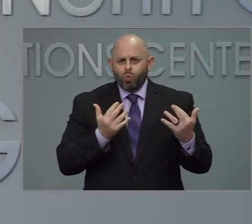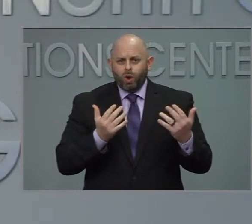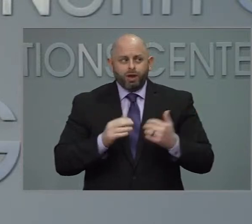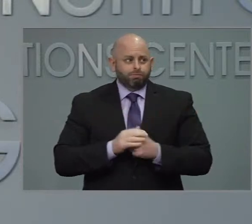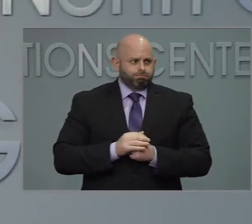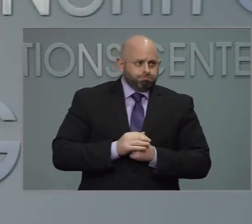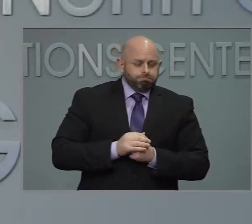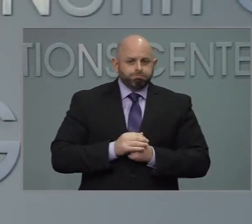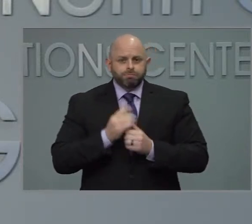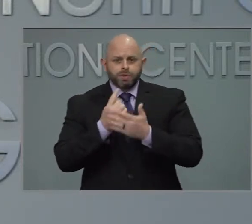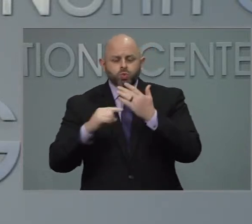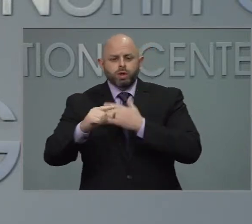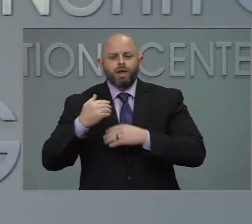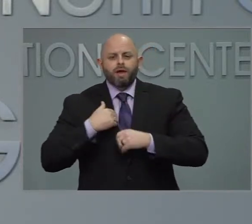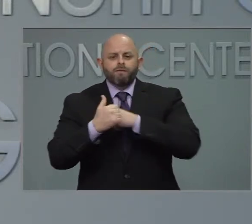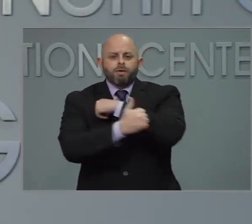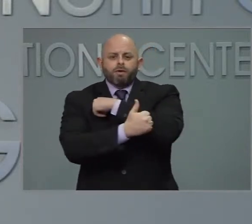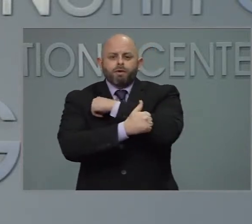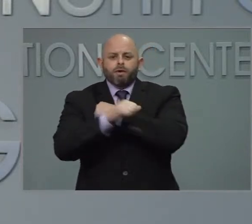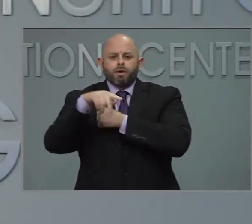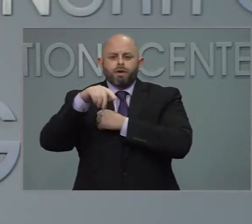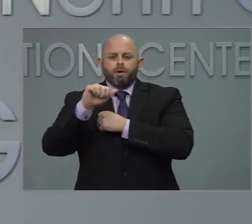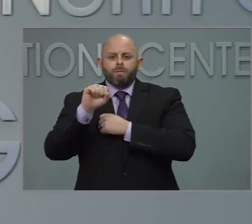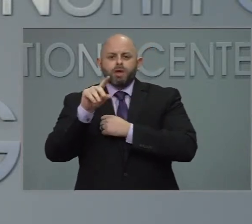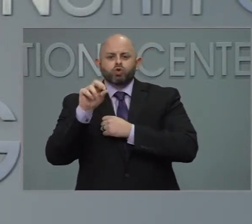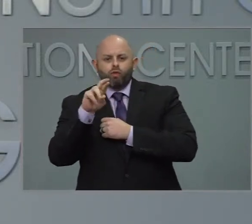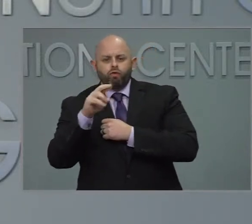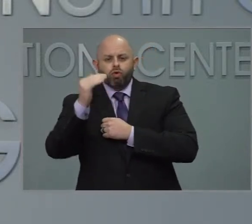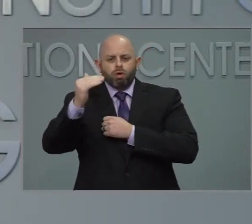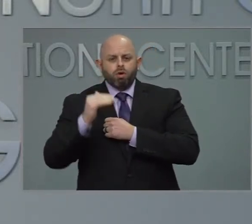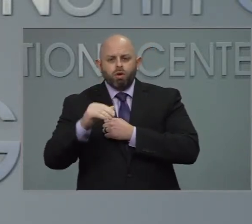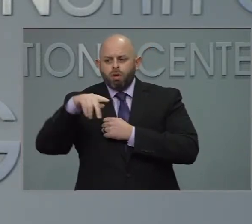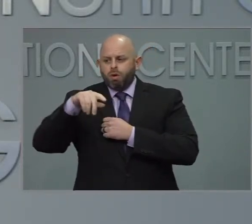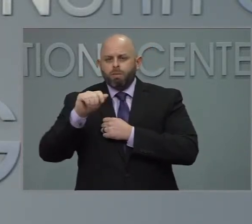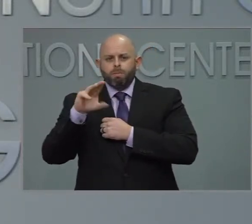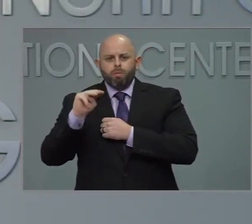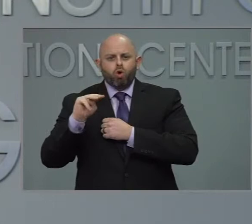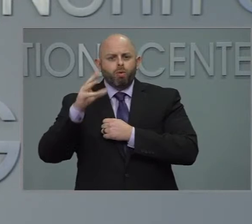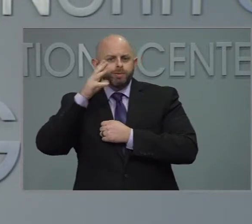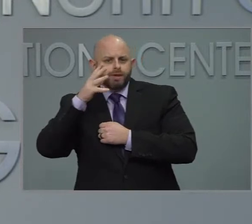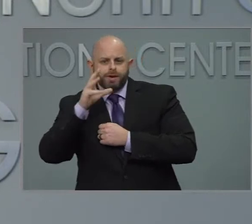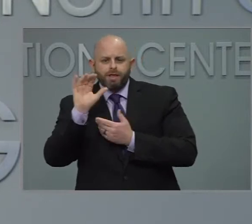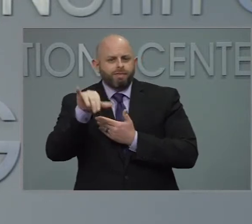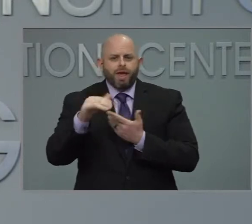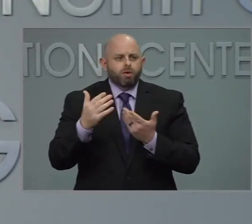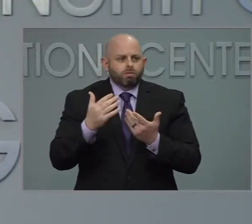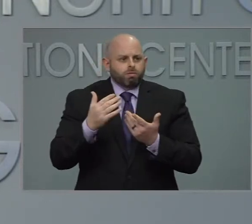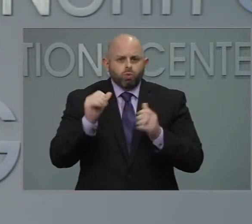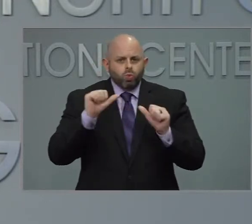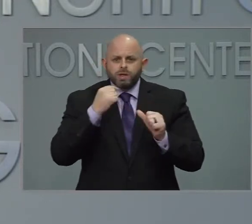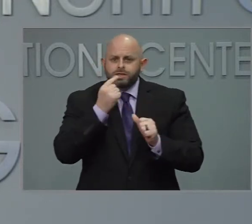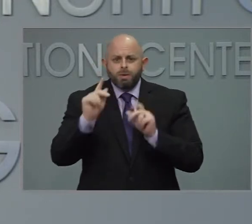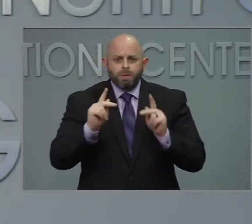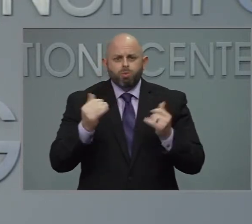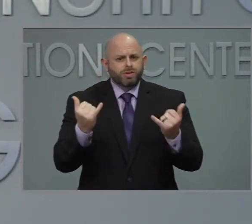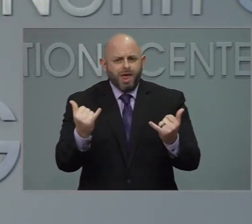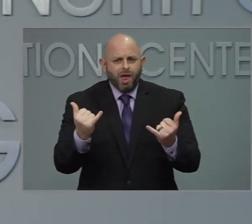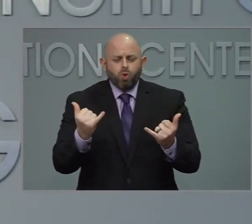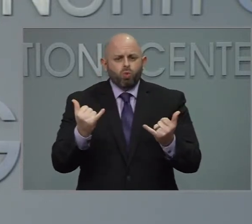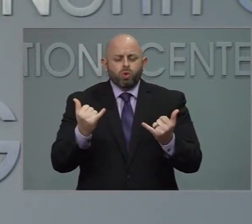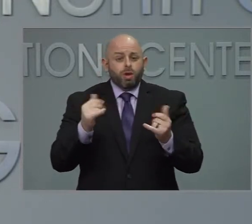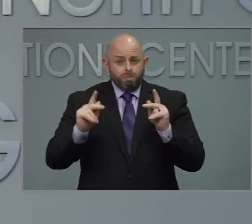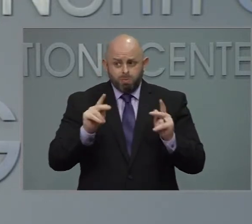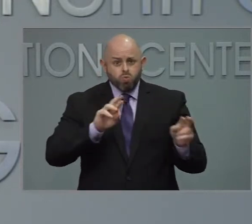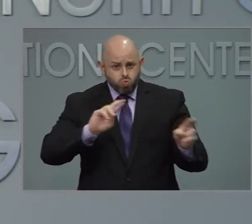Palm Sunday. Clergy are asking what to do as people are vaccinated. What can you tell them today instead of right as the order is